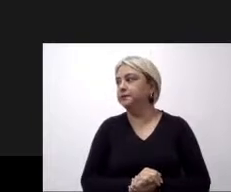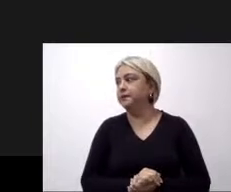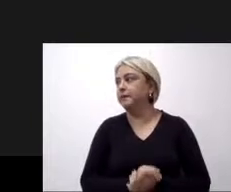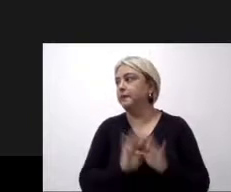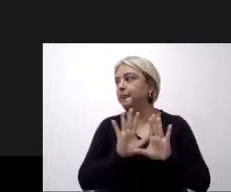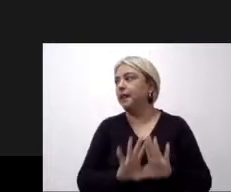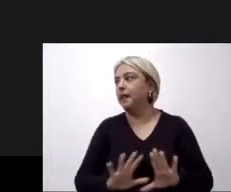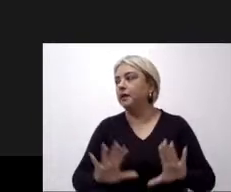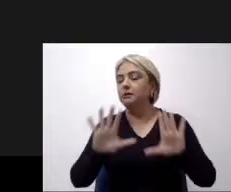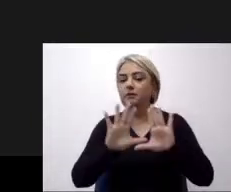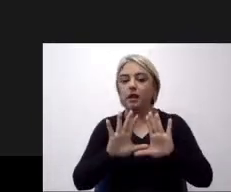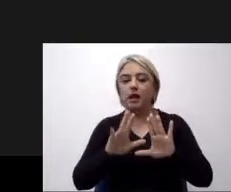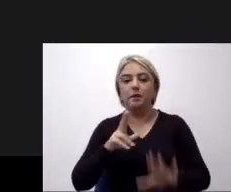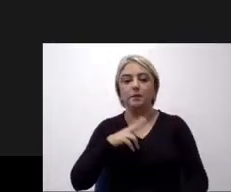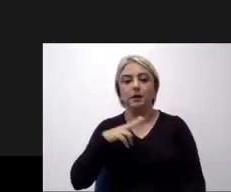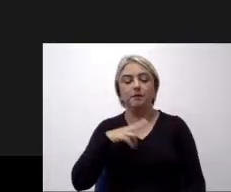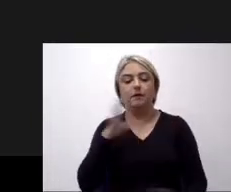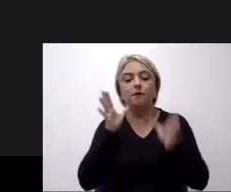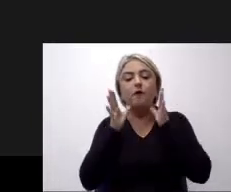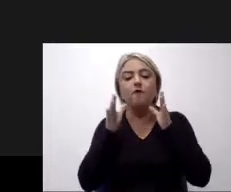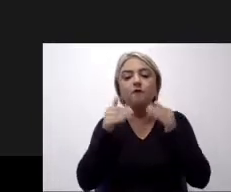it is not always the case.